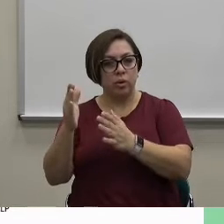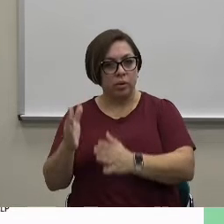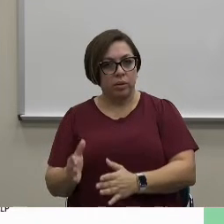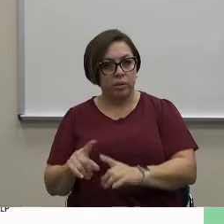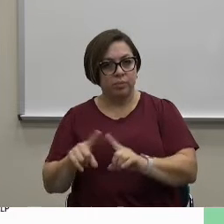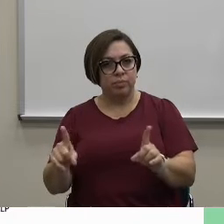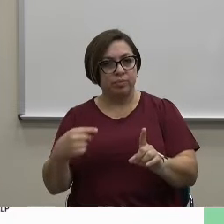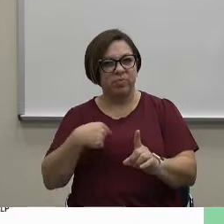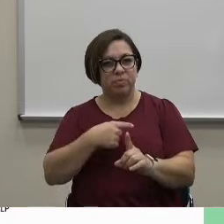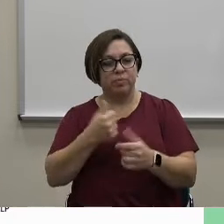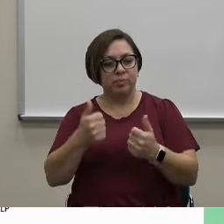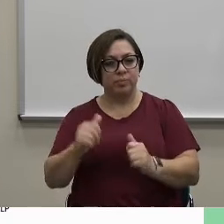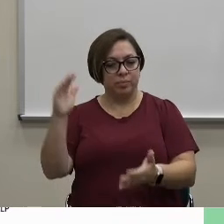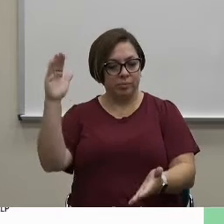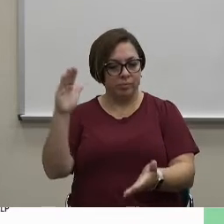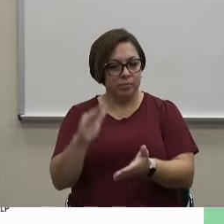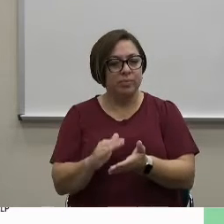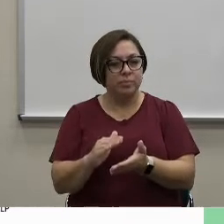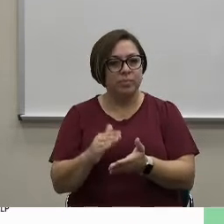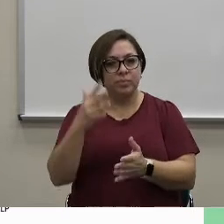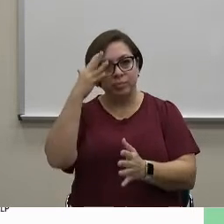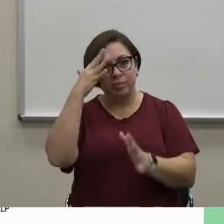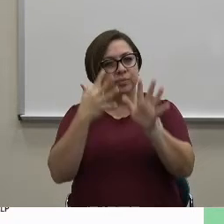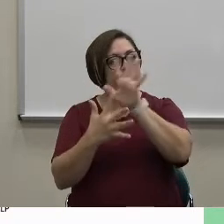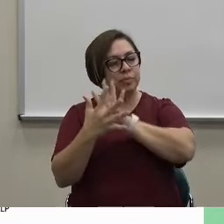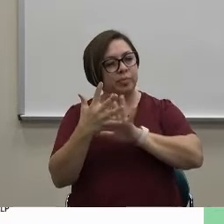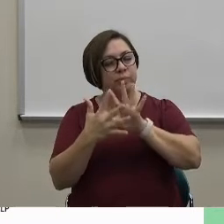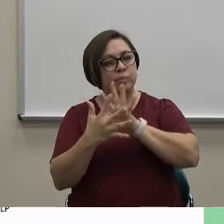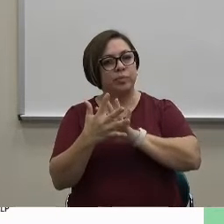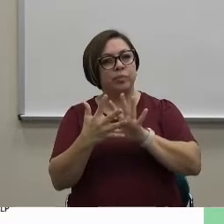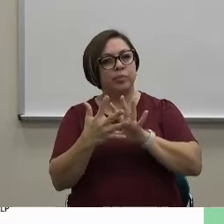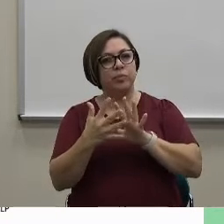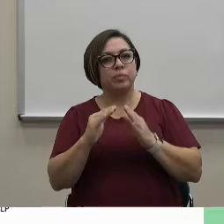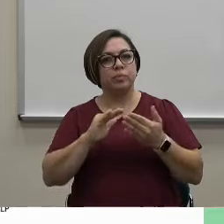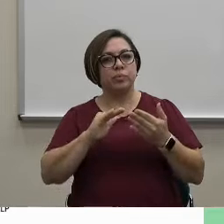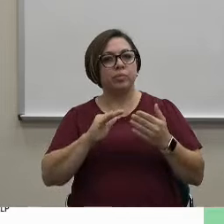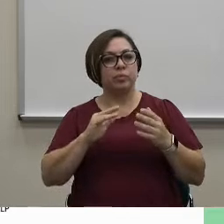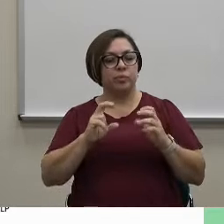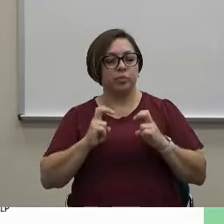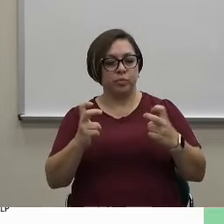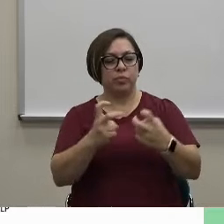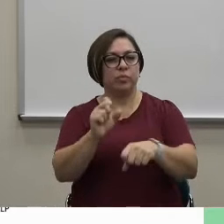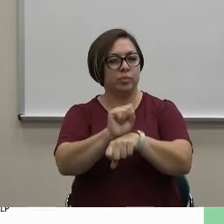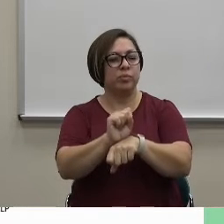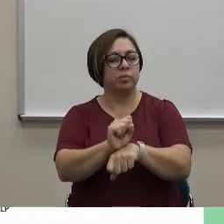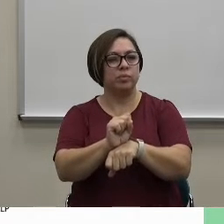voting precincts, eliminate any confusion around that issue, the committee has worked very hard to do that.